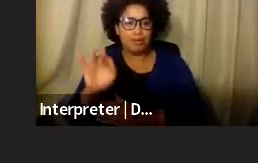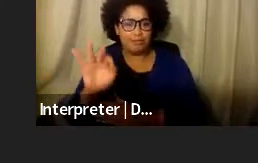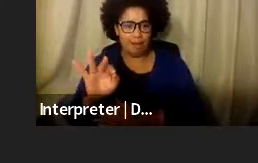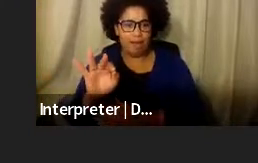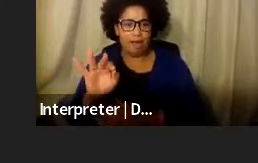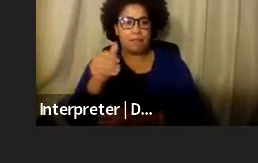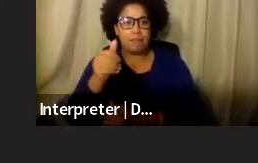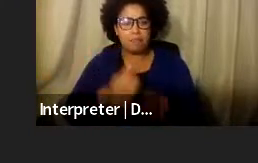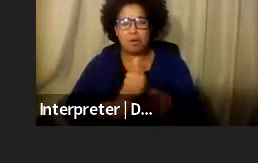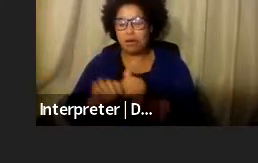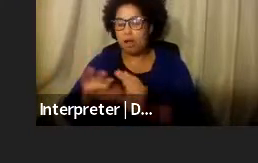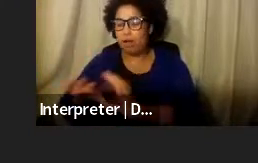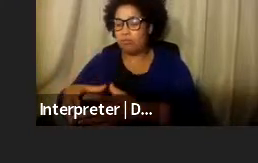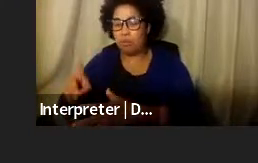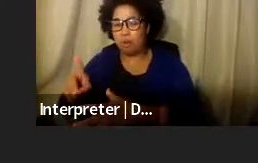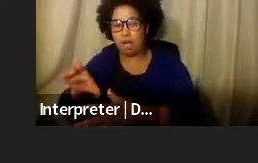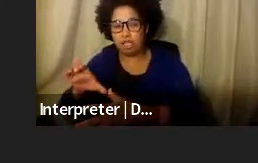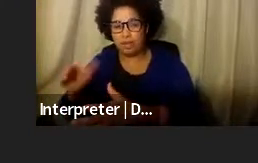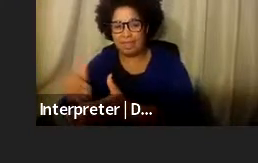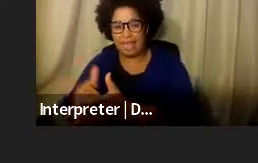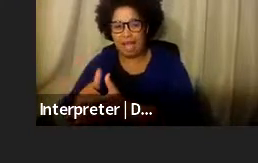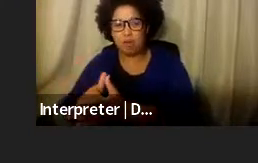per 100,000 residents per day.